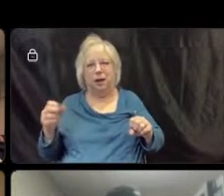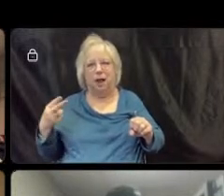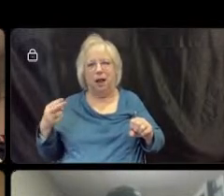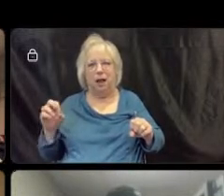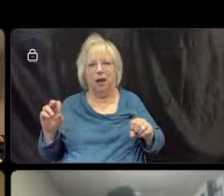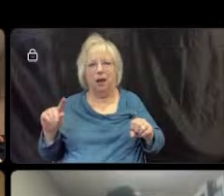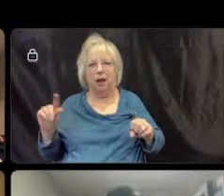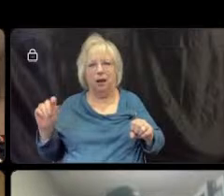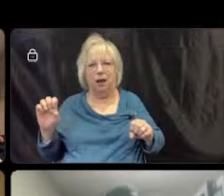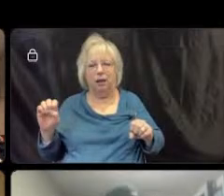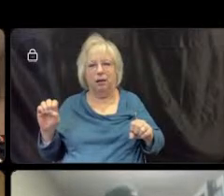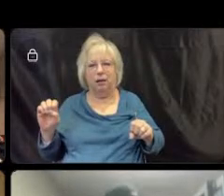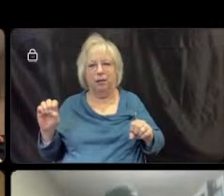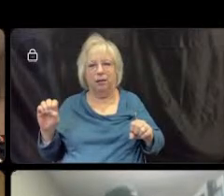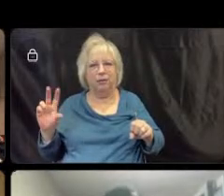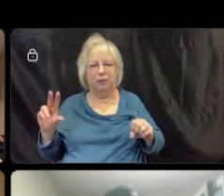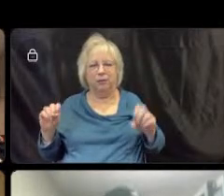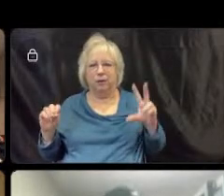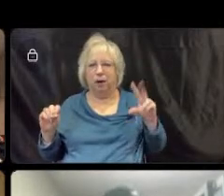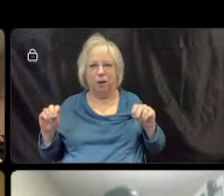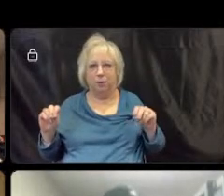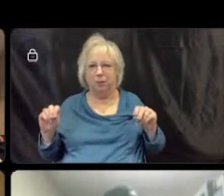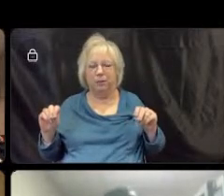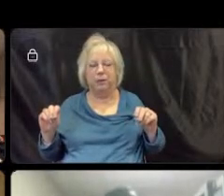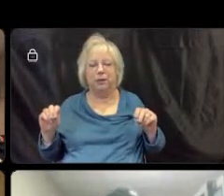Hodge. No.